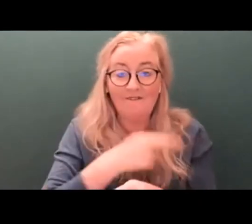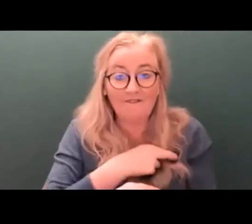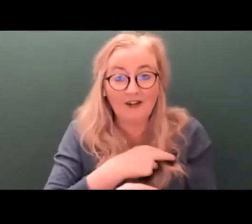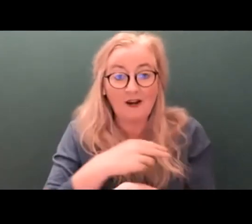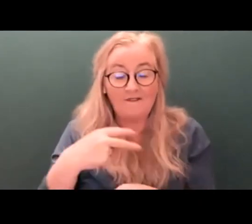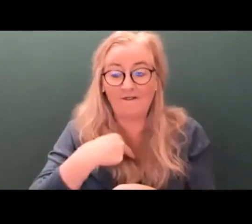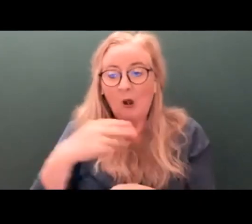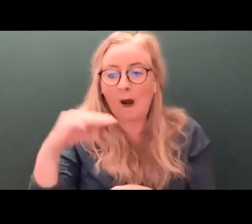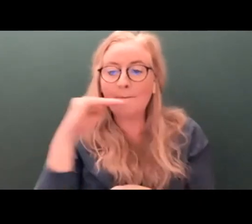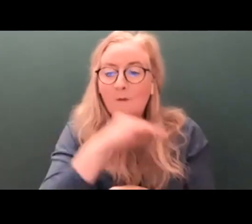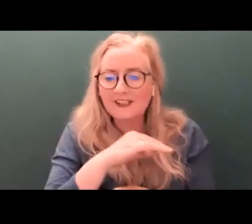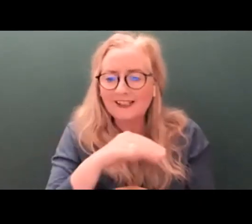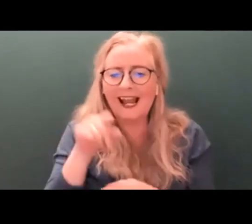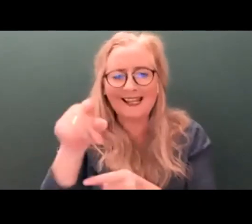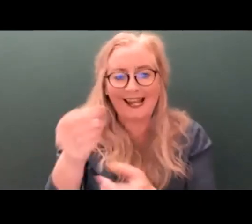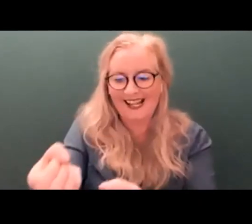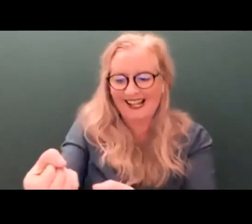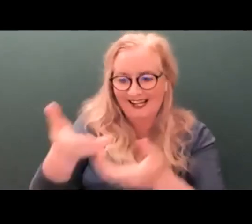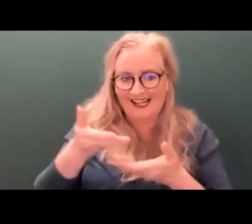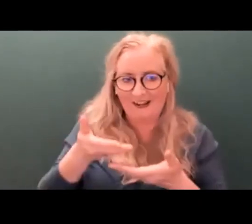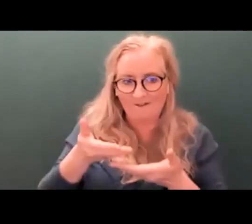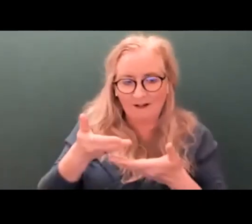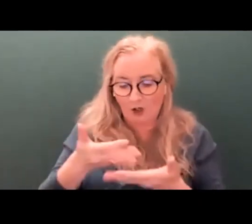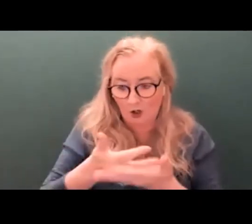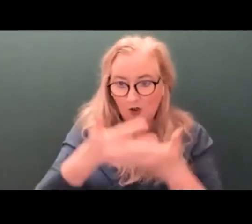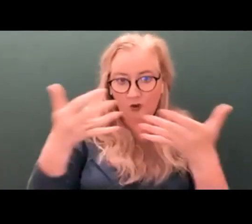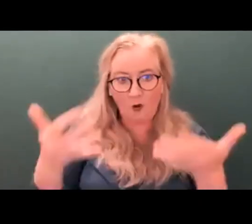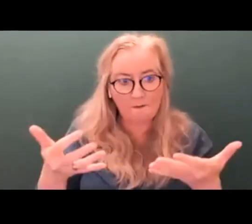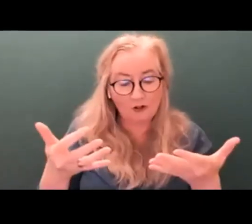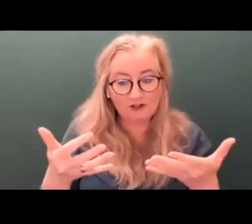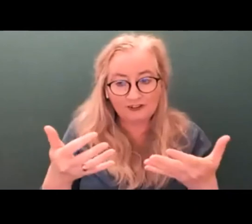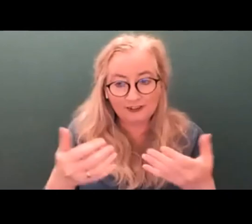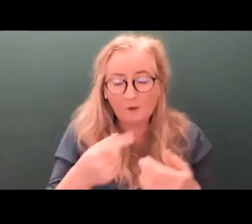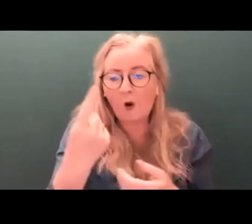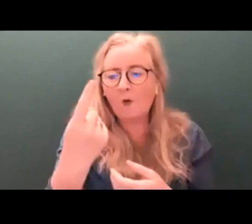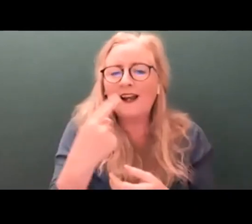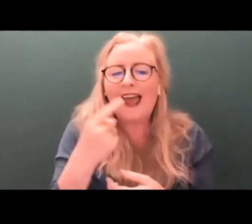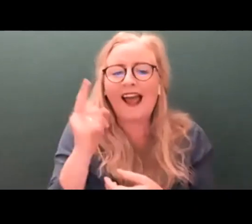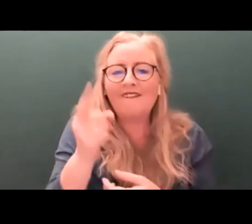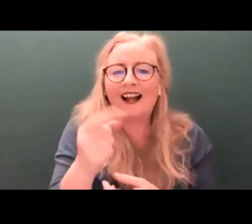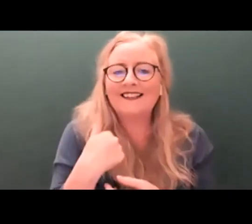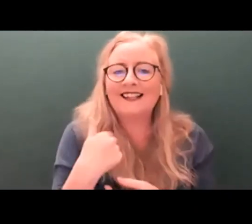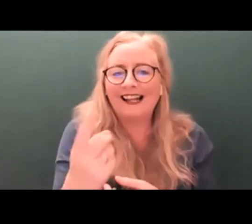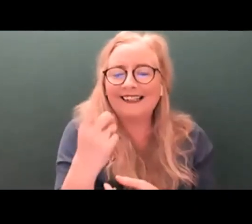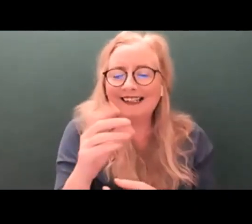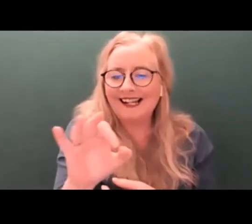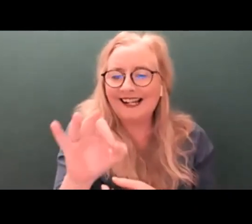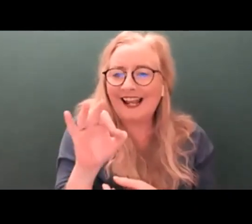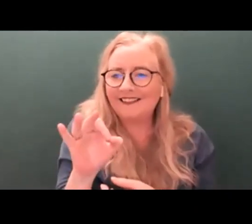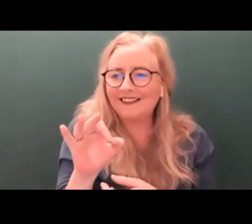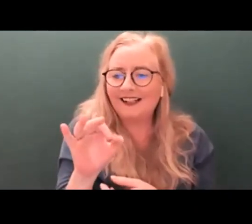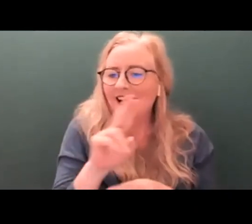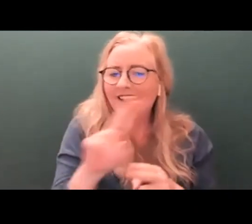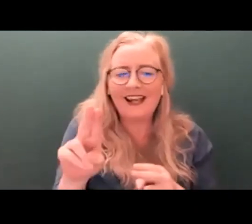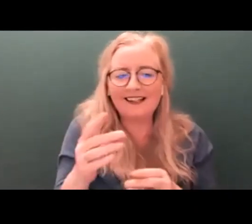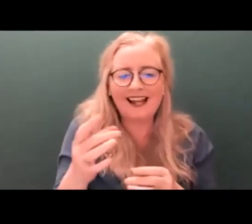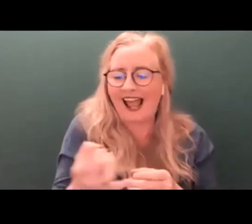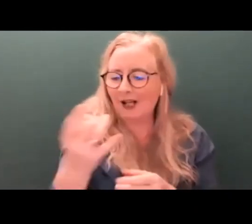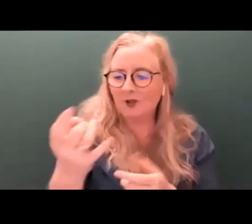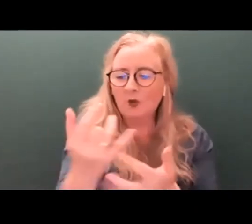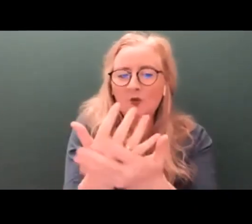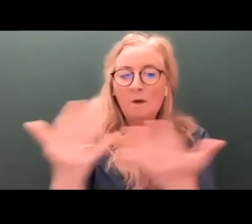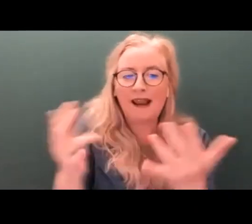and they give back so much. One advice I got was not to ask them too many questions.